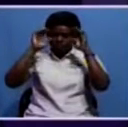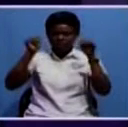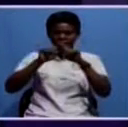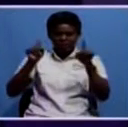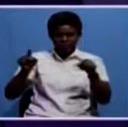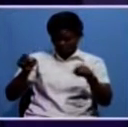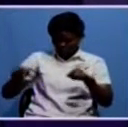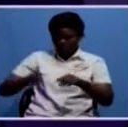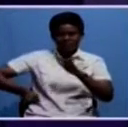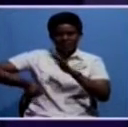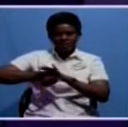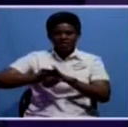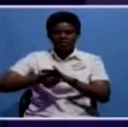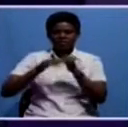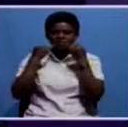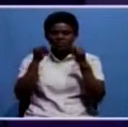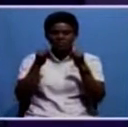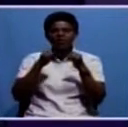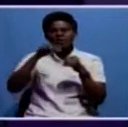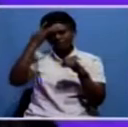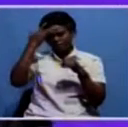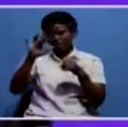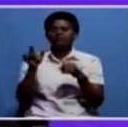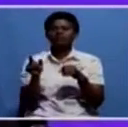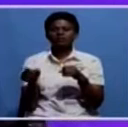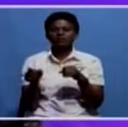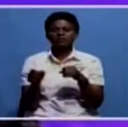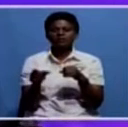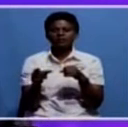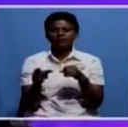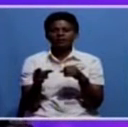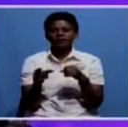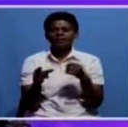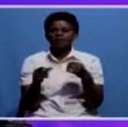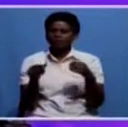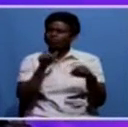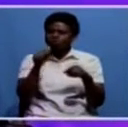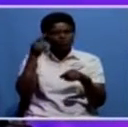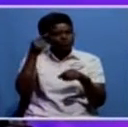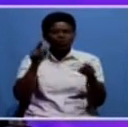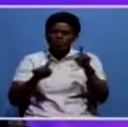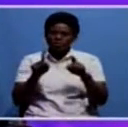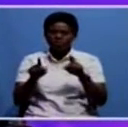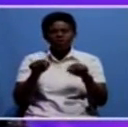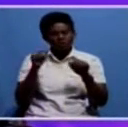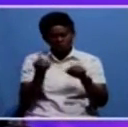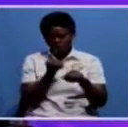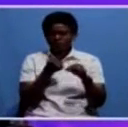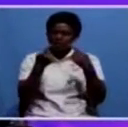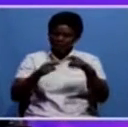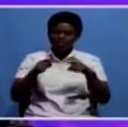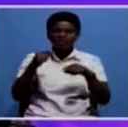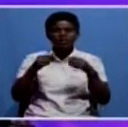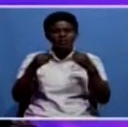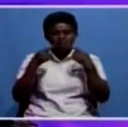nature, it is just that. It is intelligence. It is not for public consumption. It only becomes public consumption